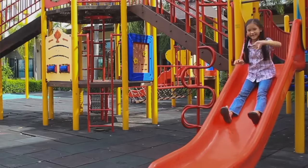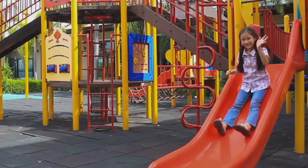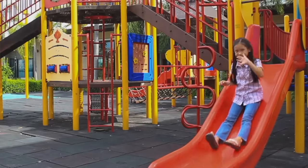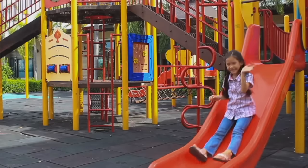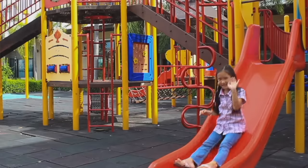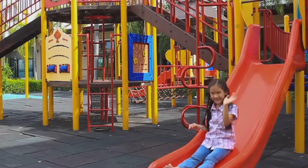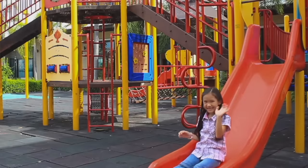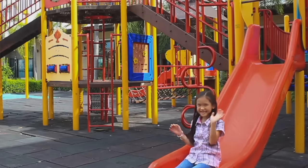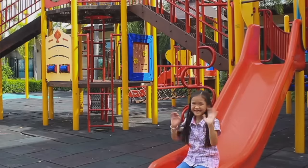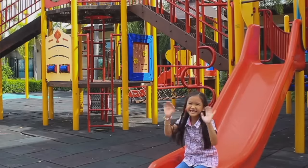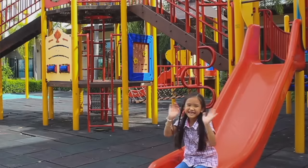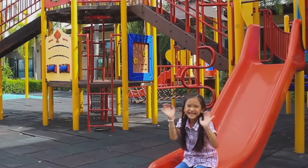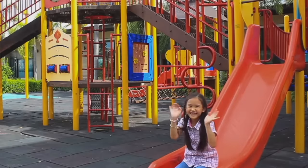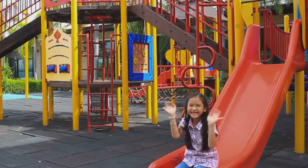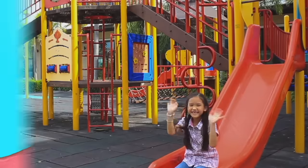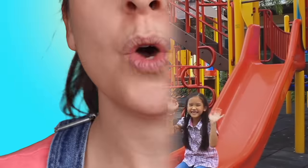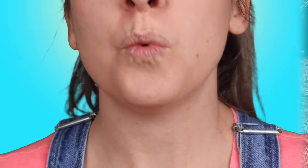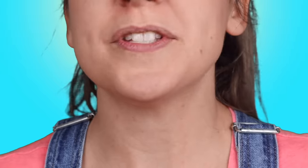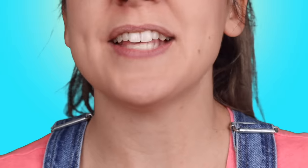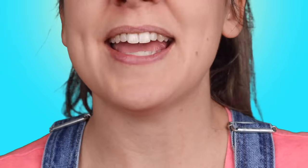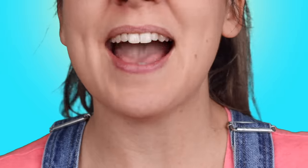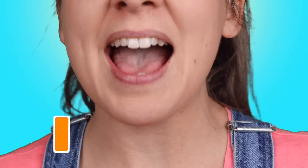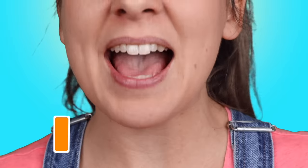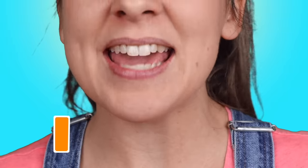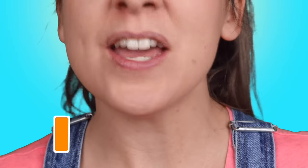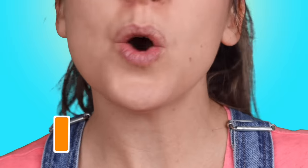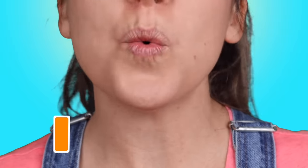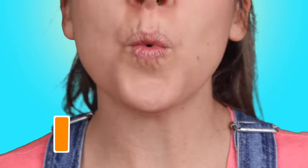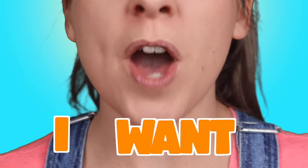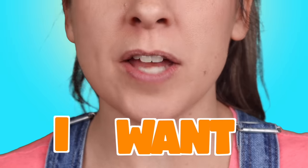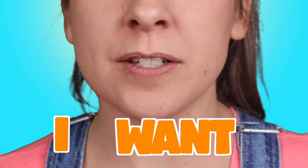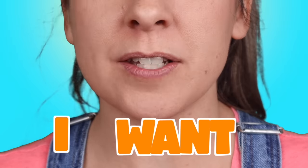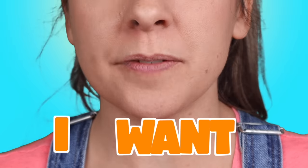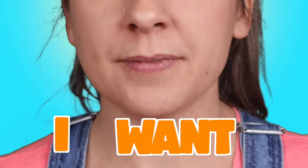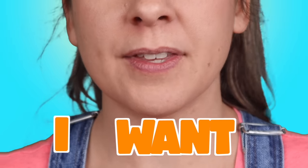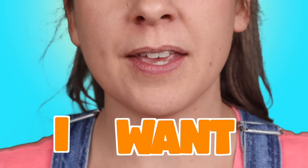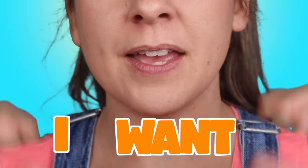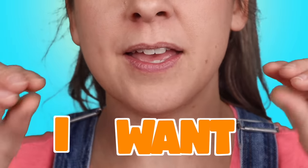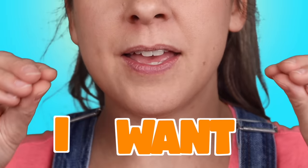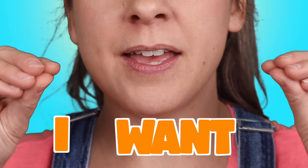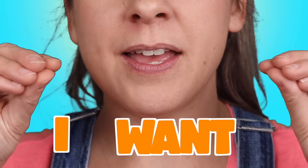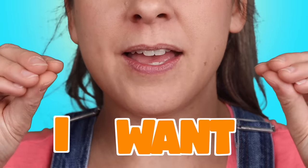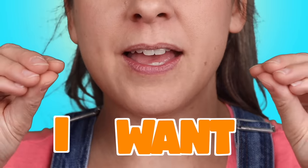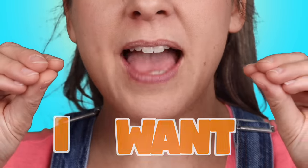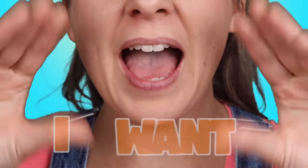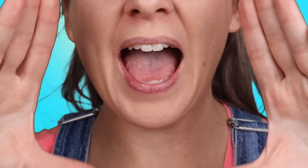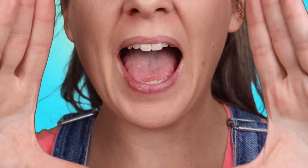Whee! Down the slide. Oh, hi! We'll say, I want.